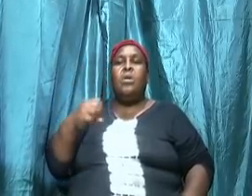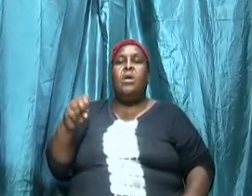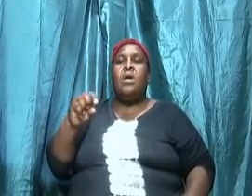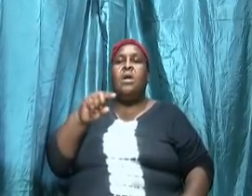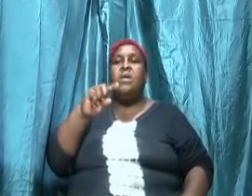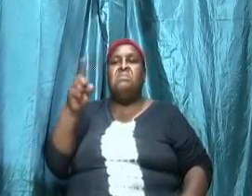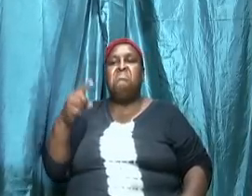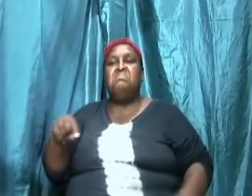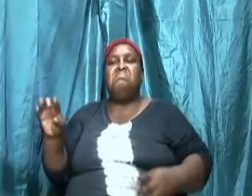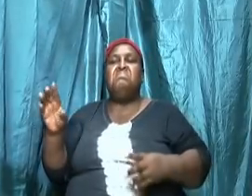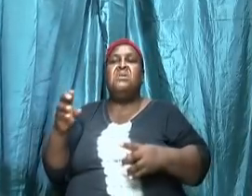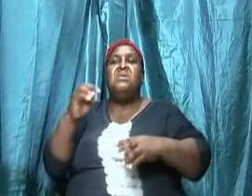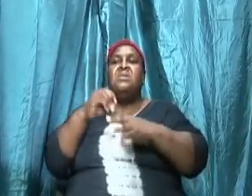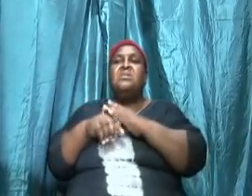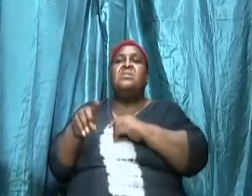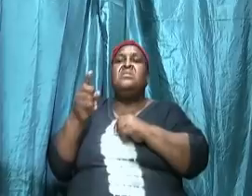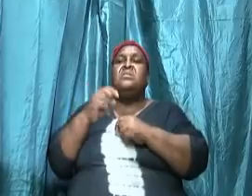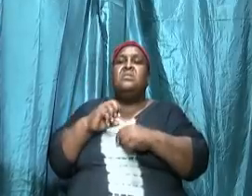in